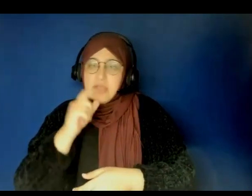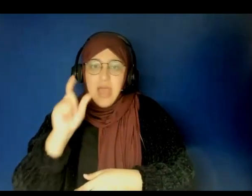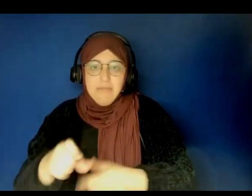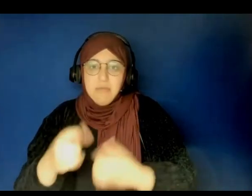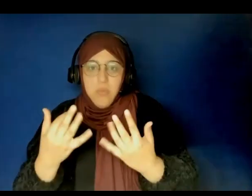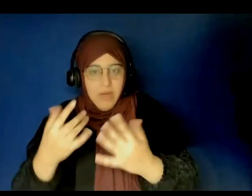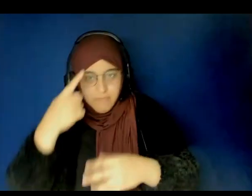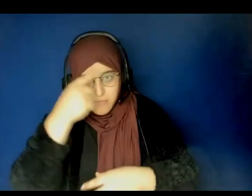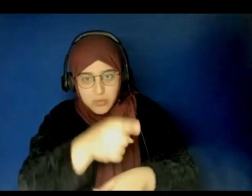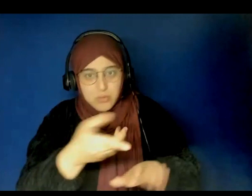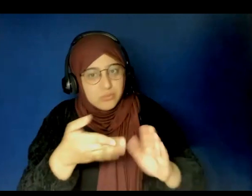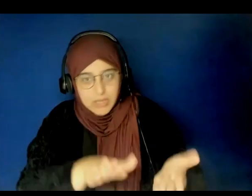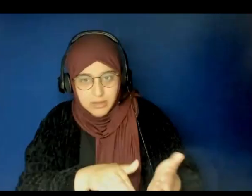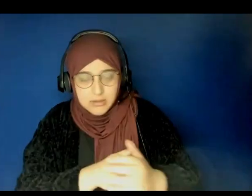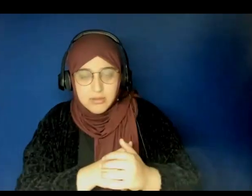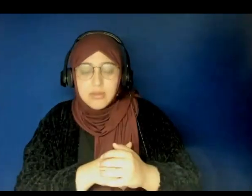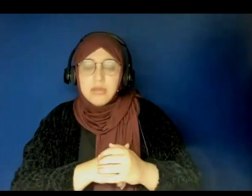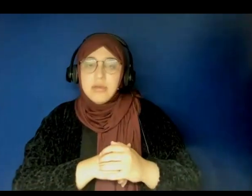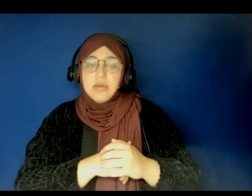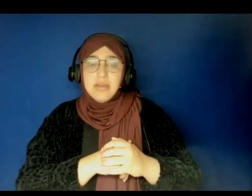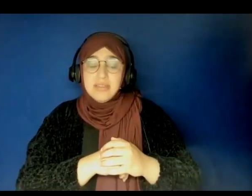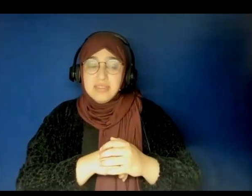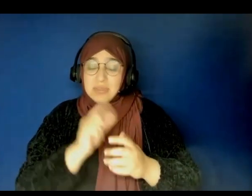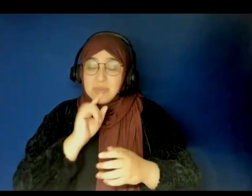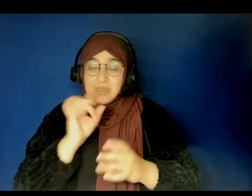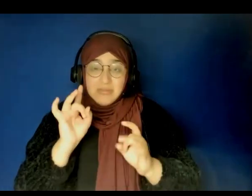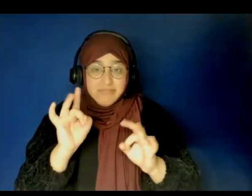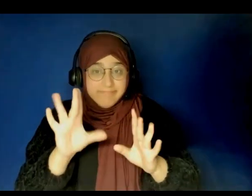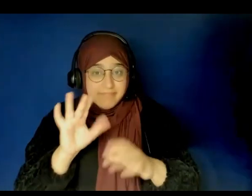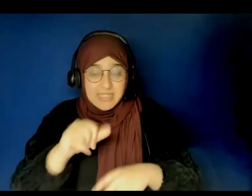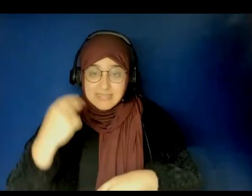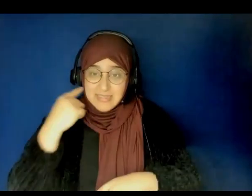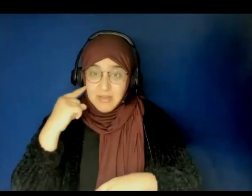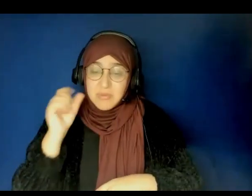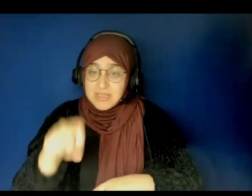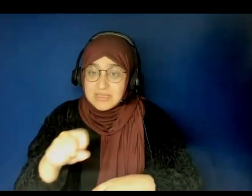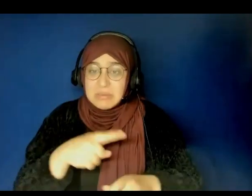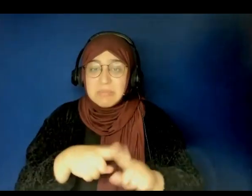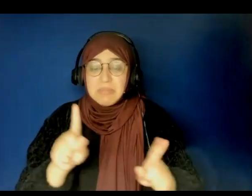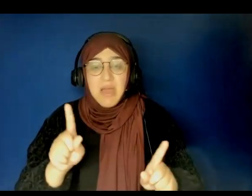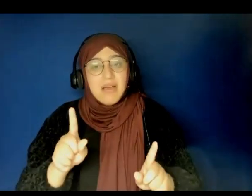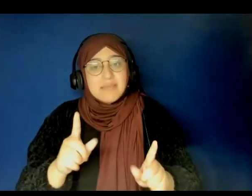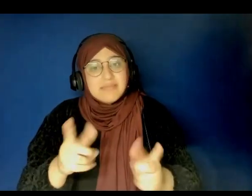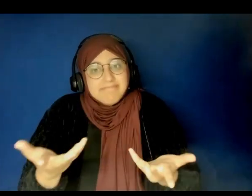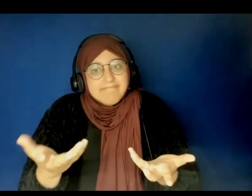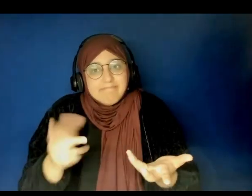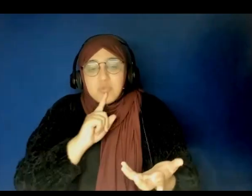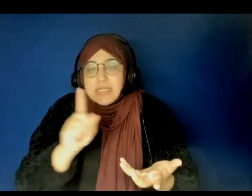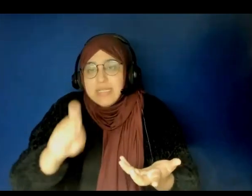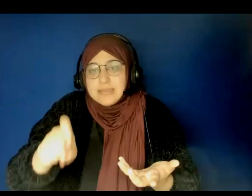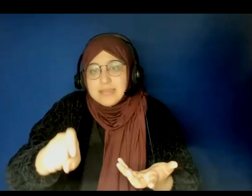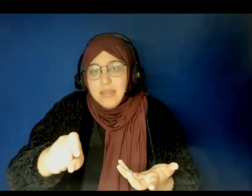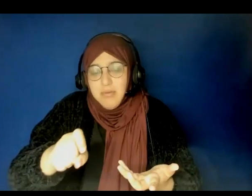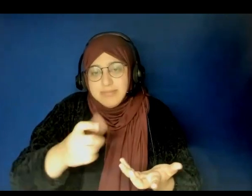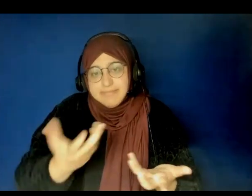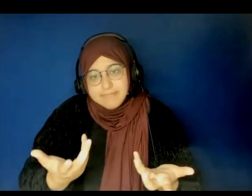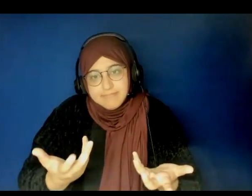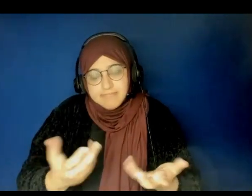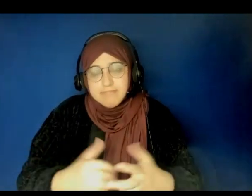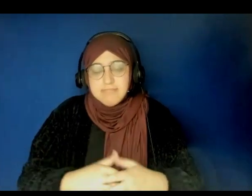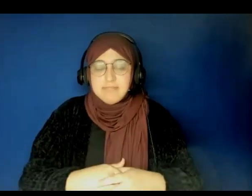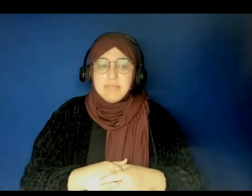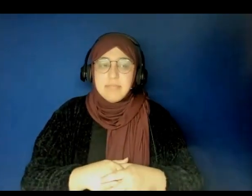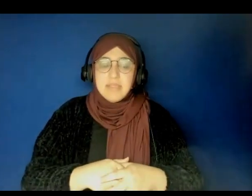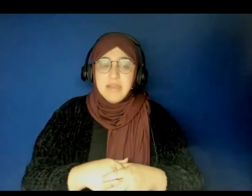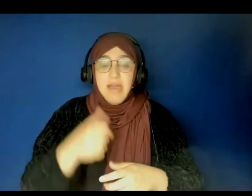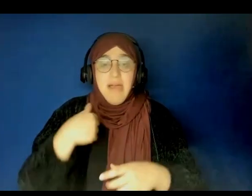die. And as morbid as that sounds, it is very necessary at times. I can tell you that